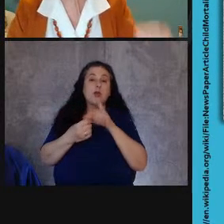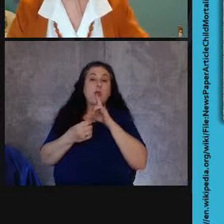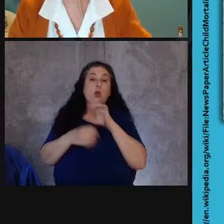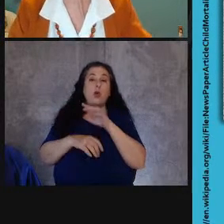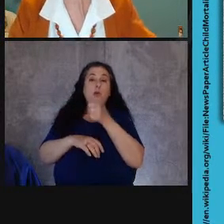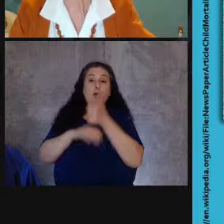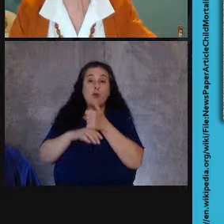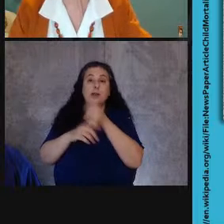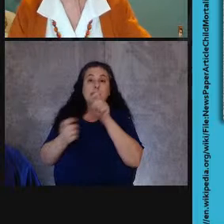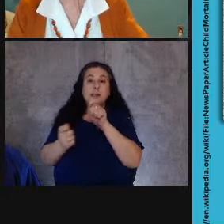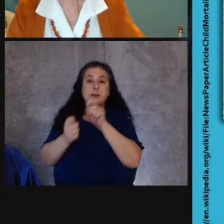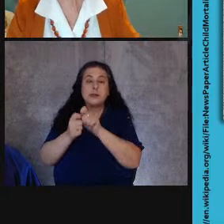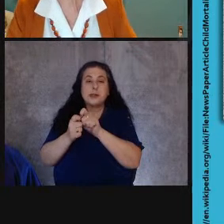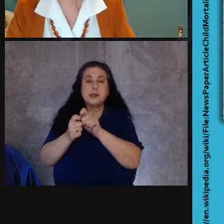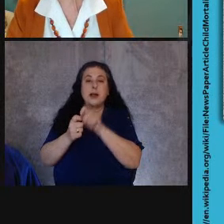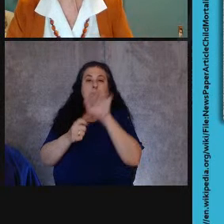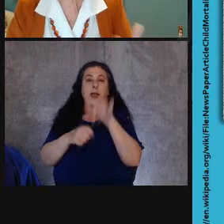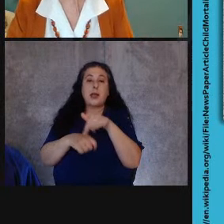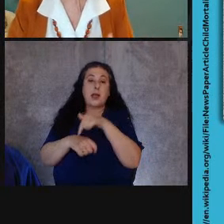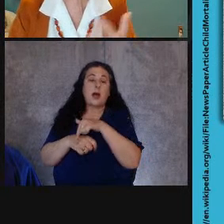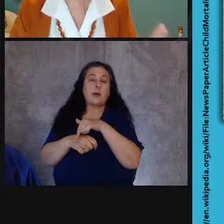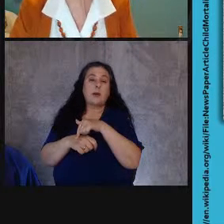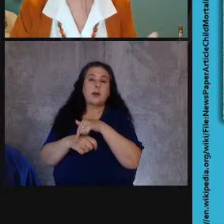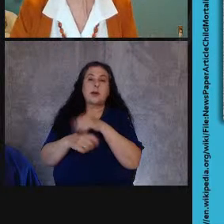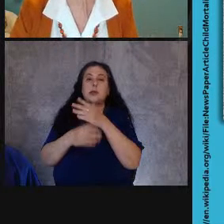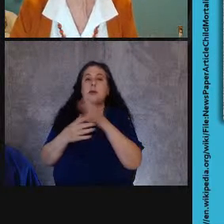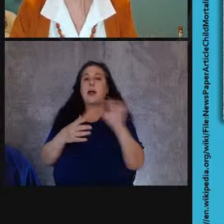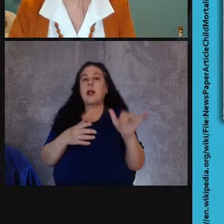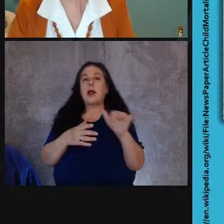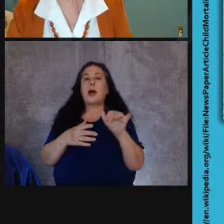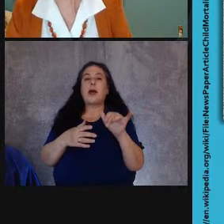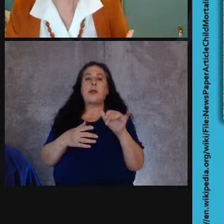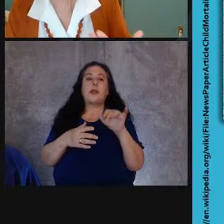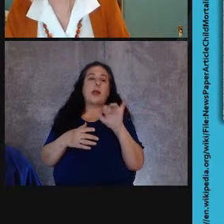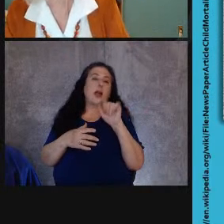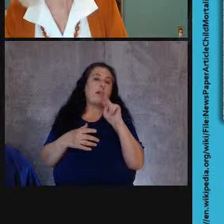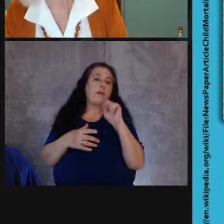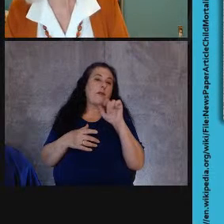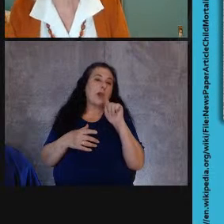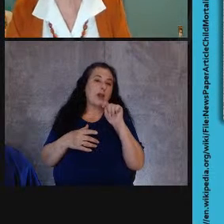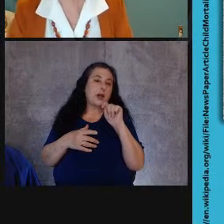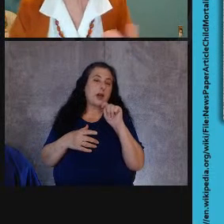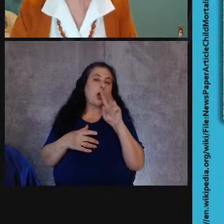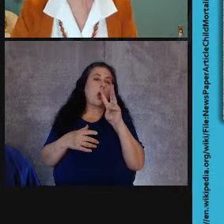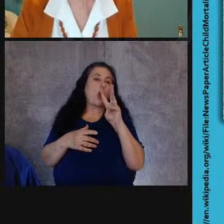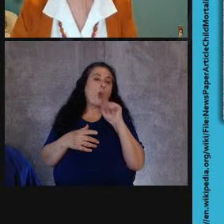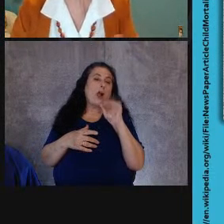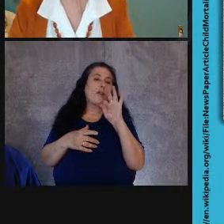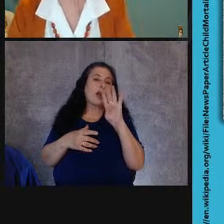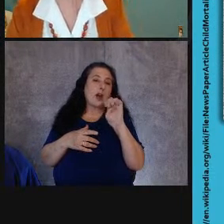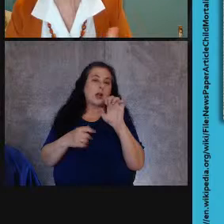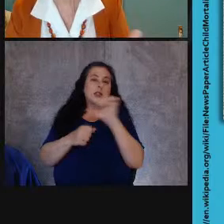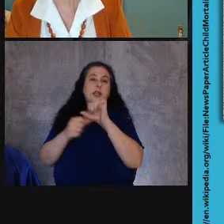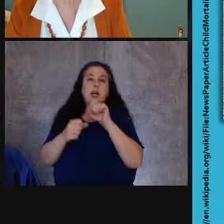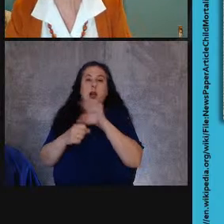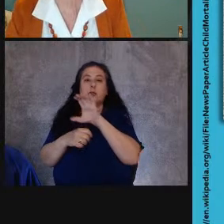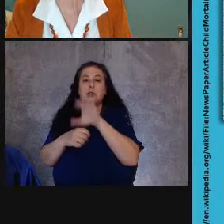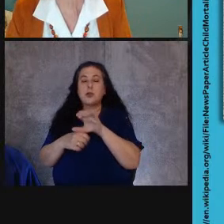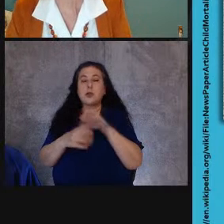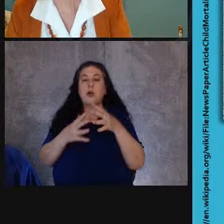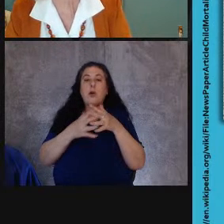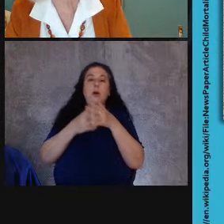formed specifically at this time, right? So something like the Infant Welfare Society of Chicago or the American Association